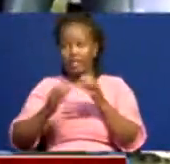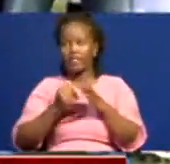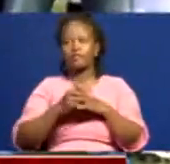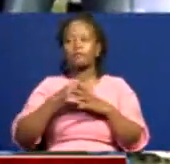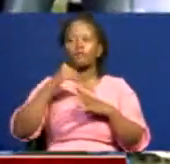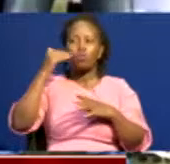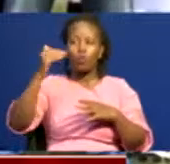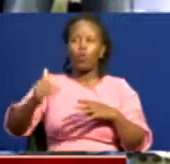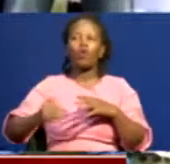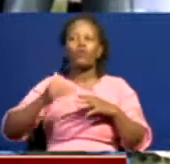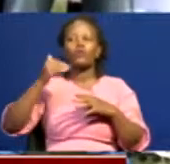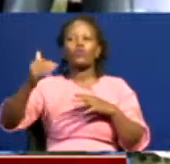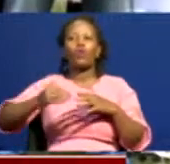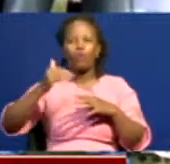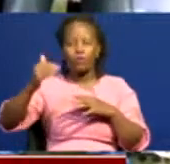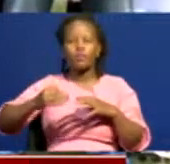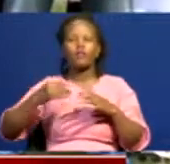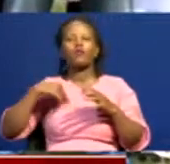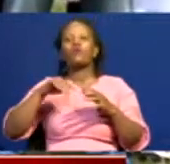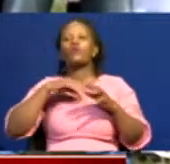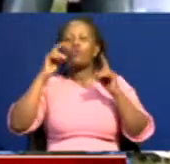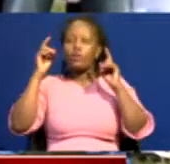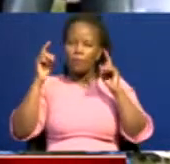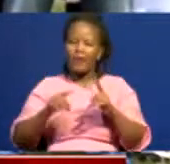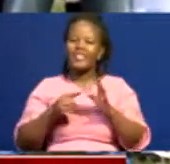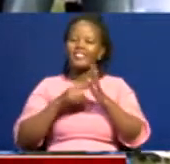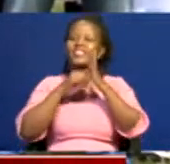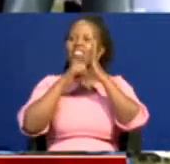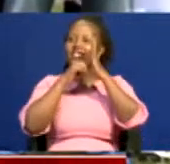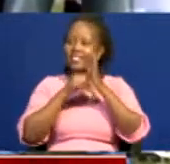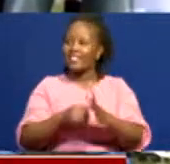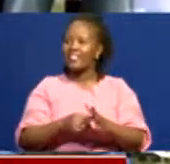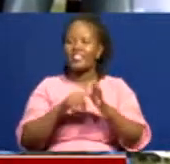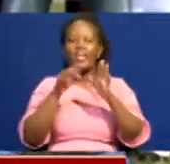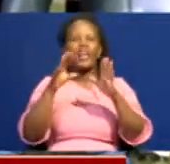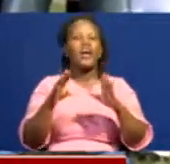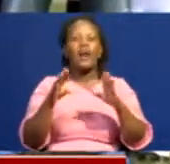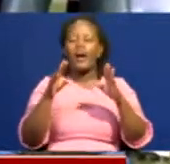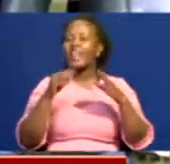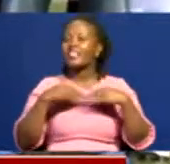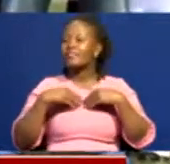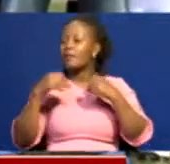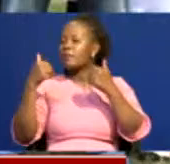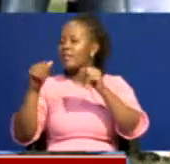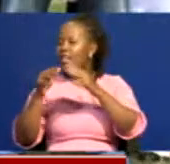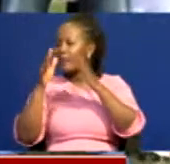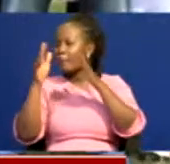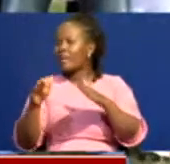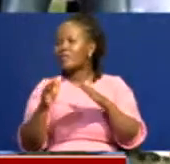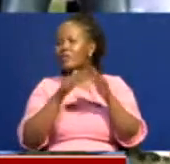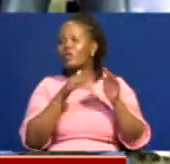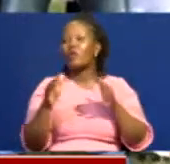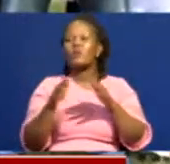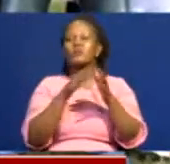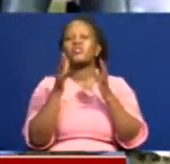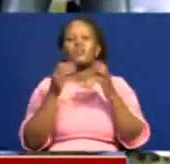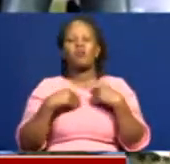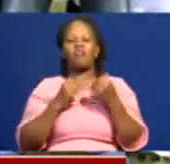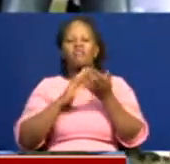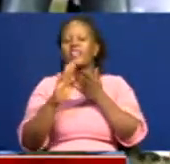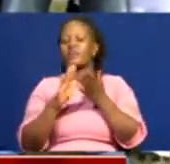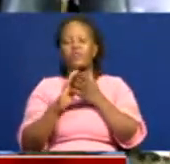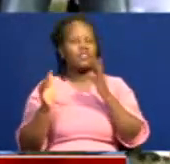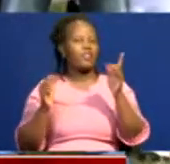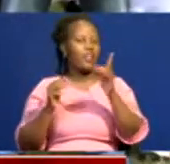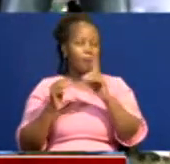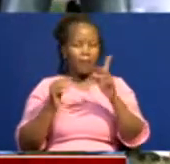us continue saying we are not giving anyone any opportunity to create excuses. So we call